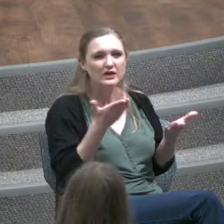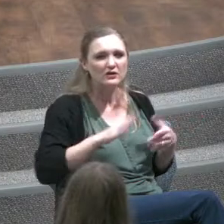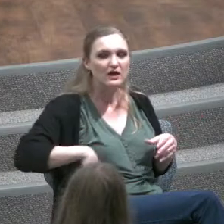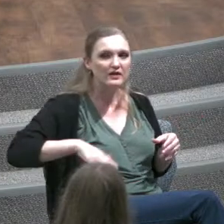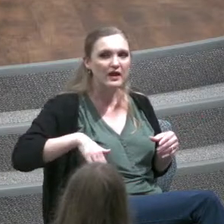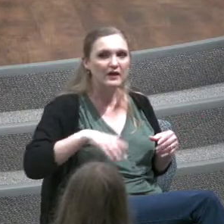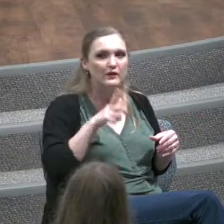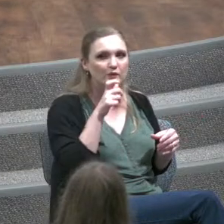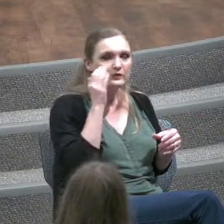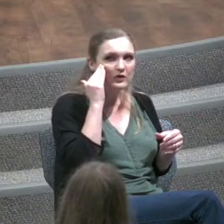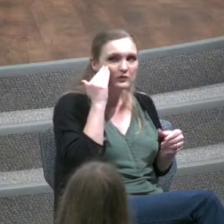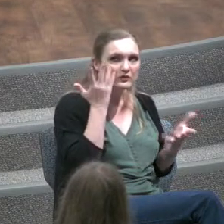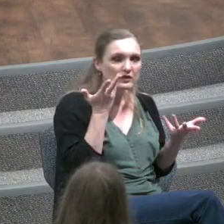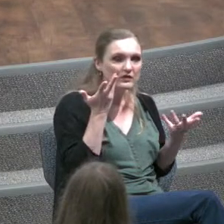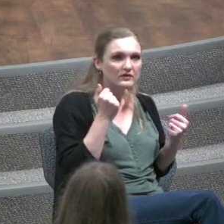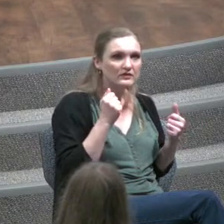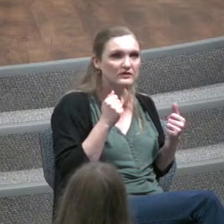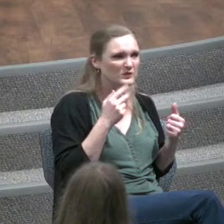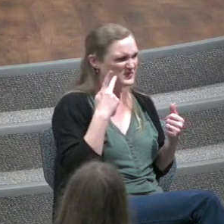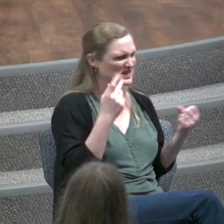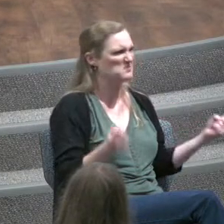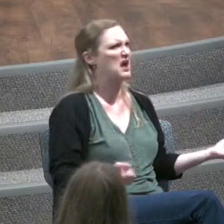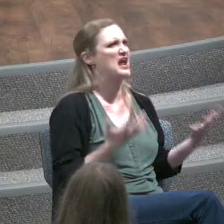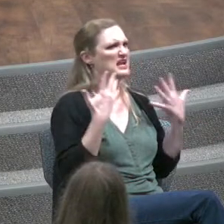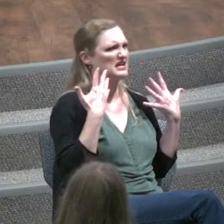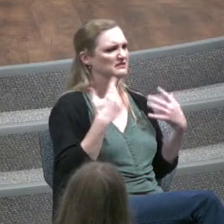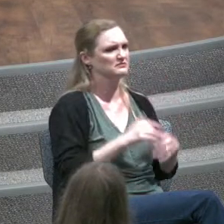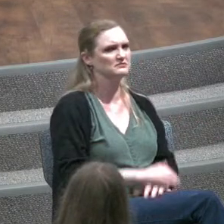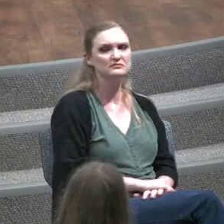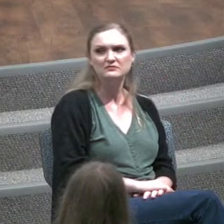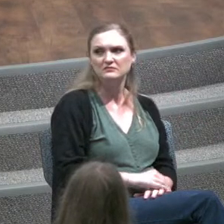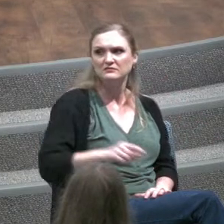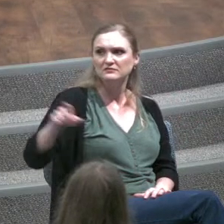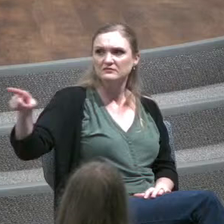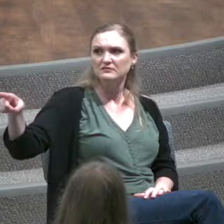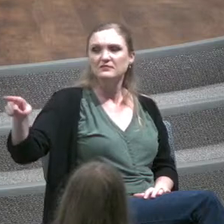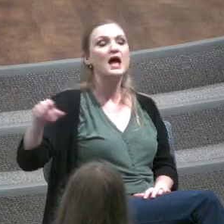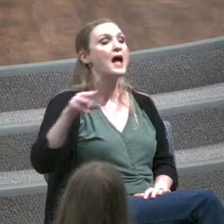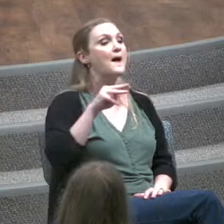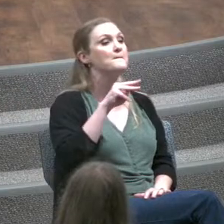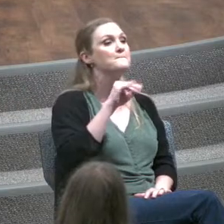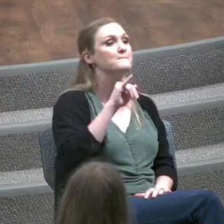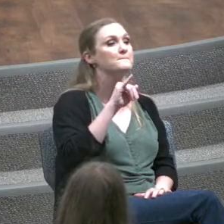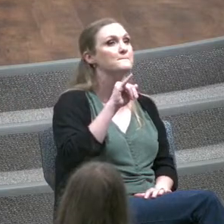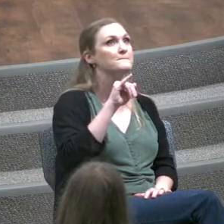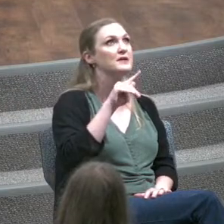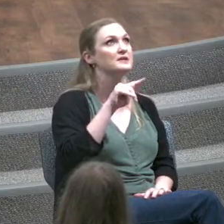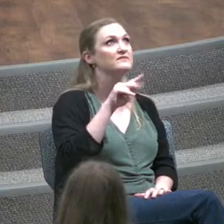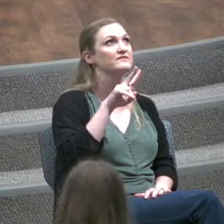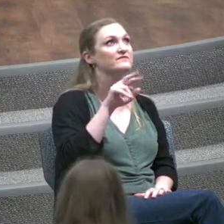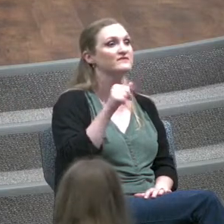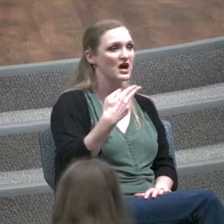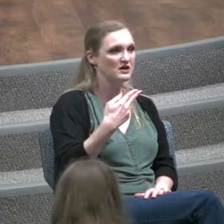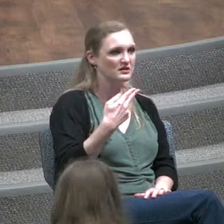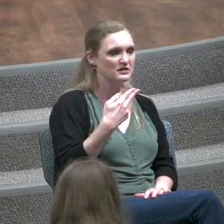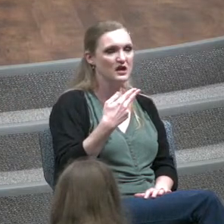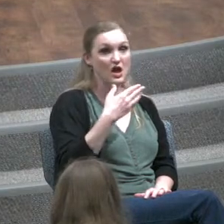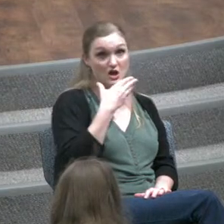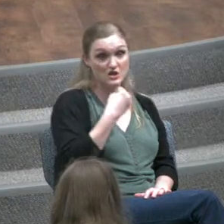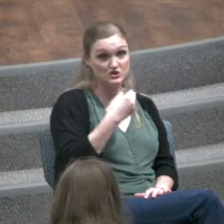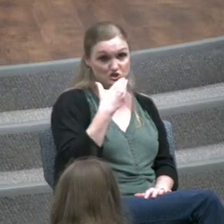a guess as to what this is? We've seen a bunch of these this quarter. It's a mikveh, that's right. So this is